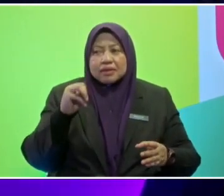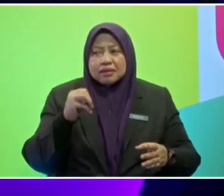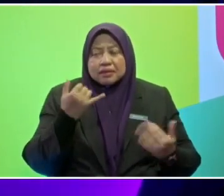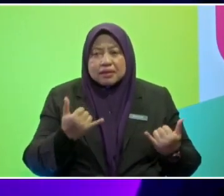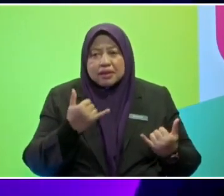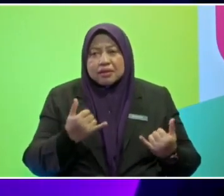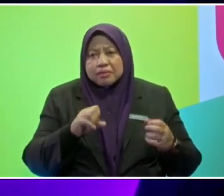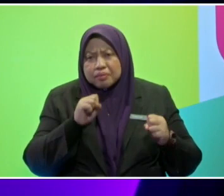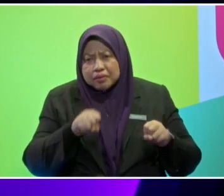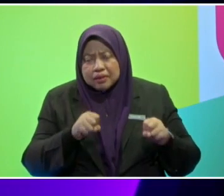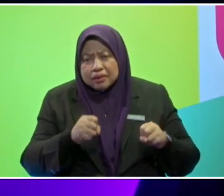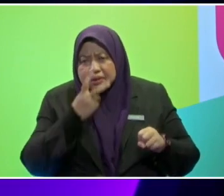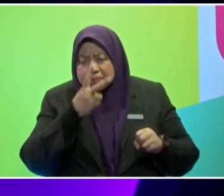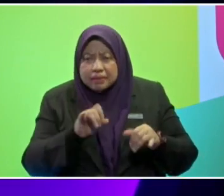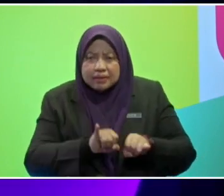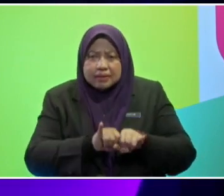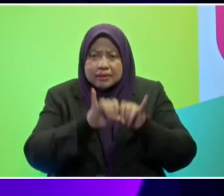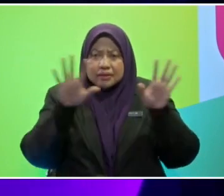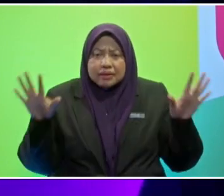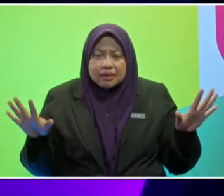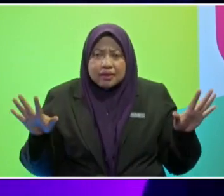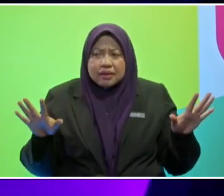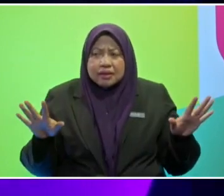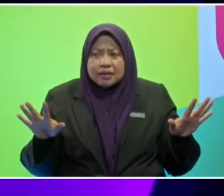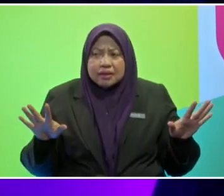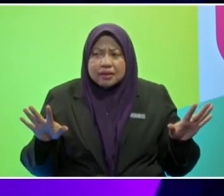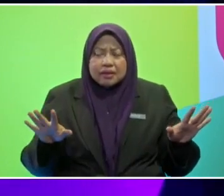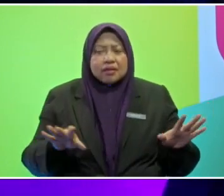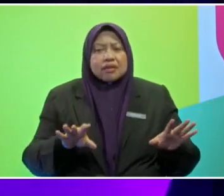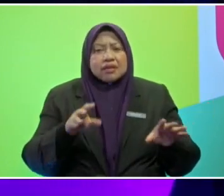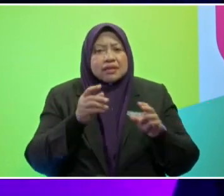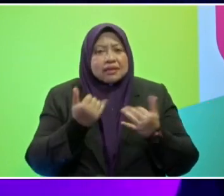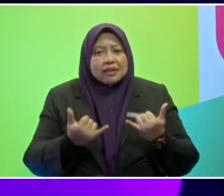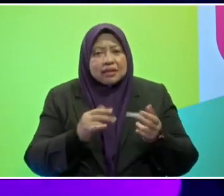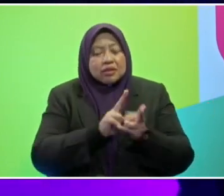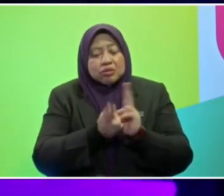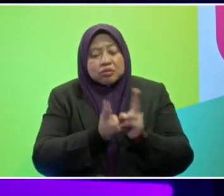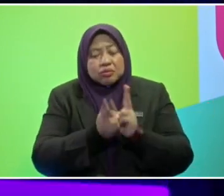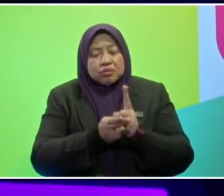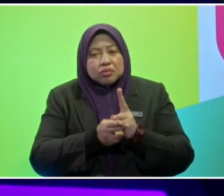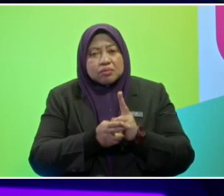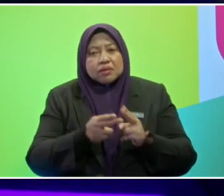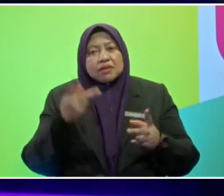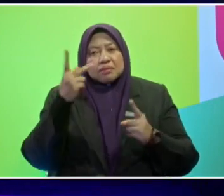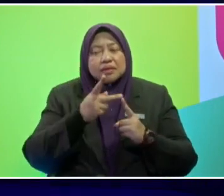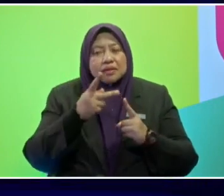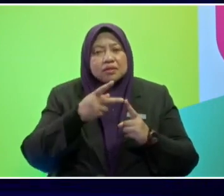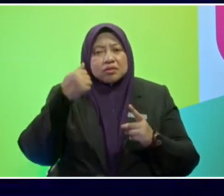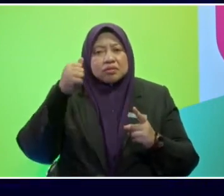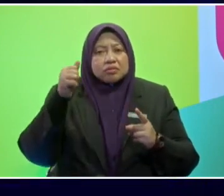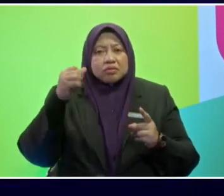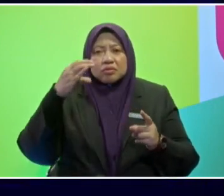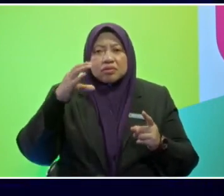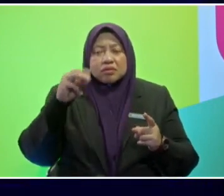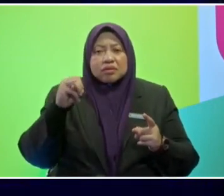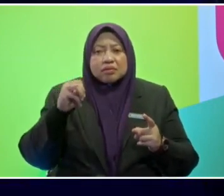5 centimeters. Okay, so now we're going to alter it to 10 centimeters. Okay. Okay, the distance between the